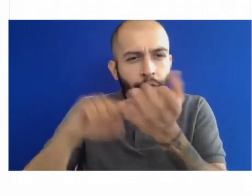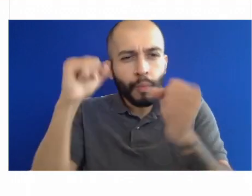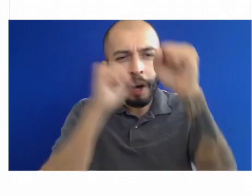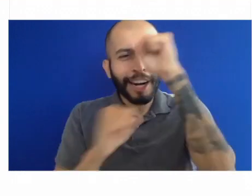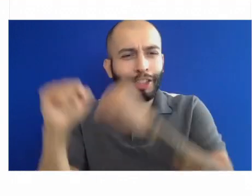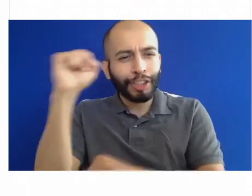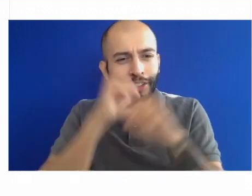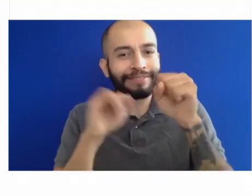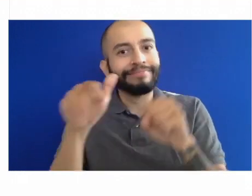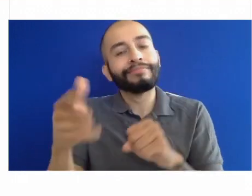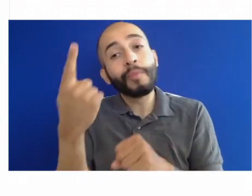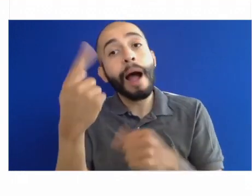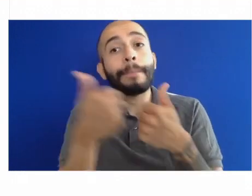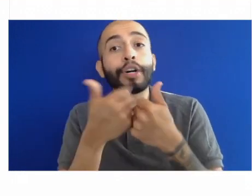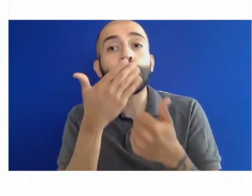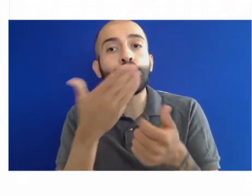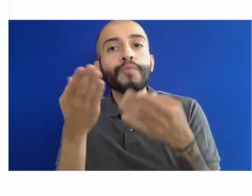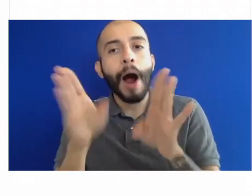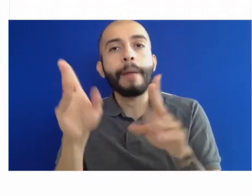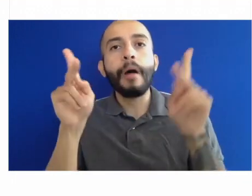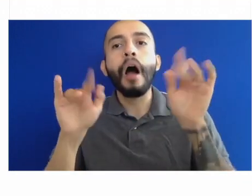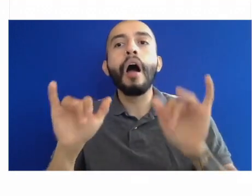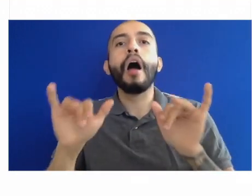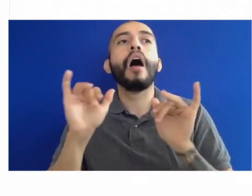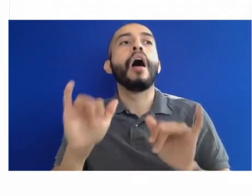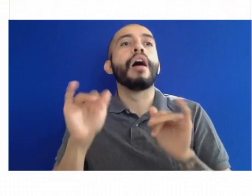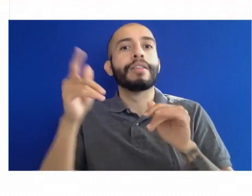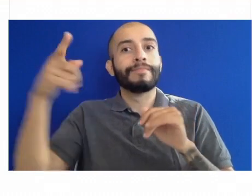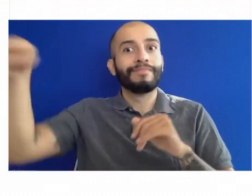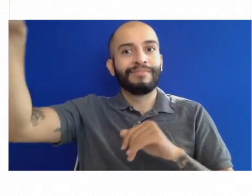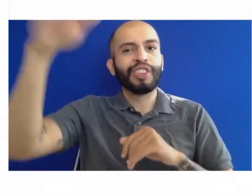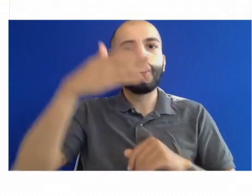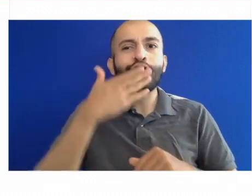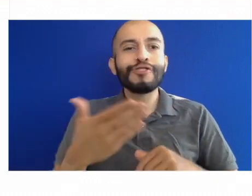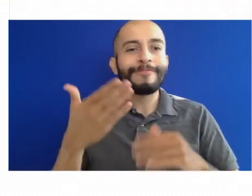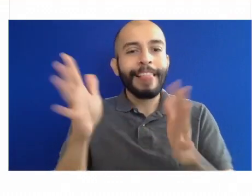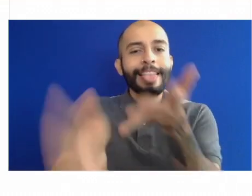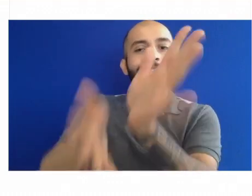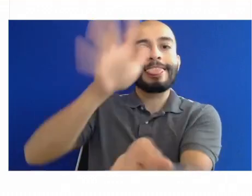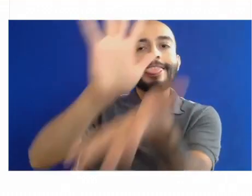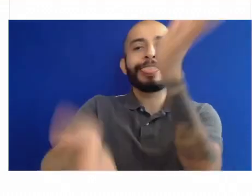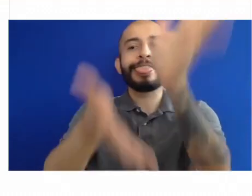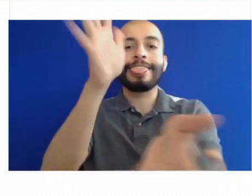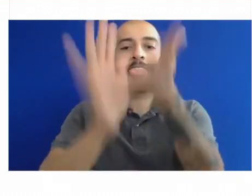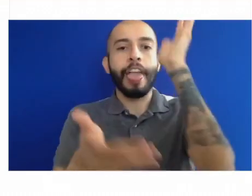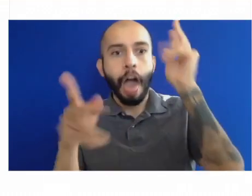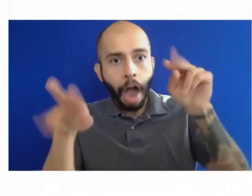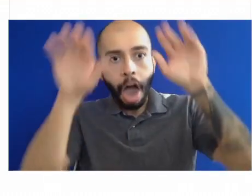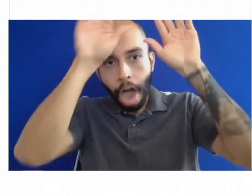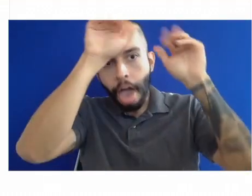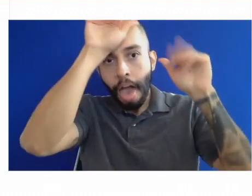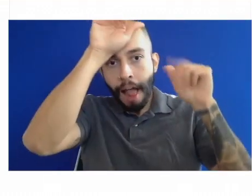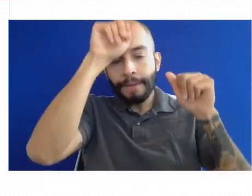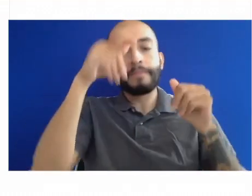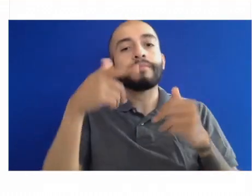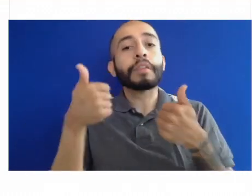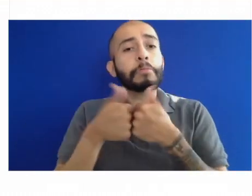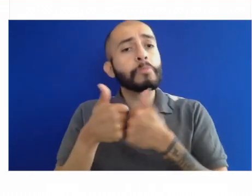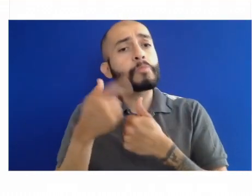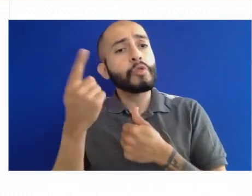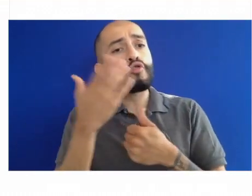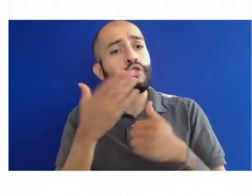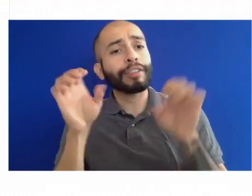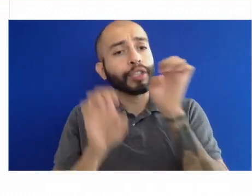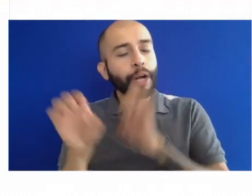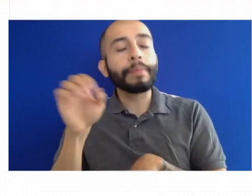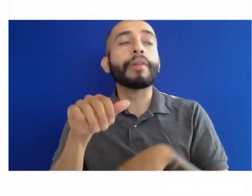way is through short videos, and the advantage of short videos is you can run them as, for example, PSAs or as ads on YouTube or on Twitter and things